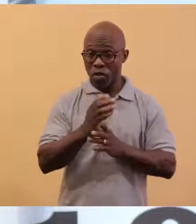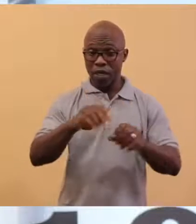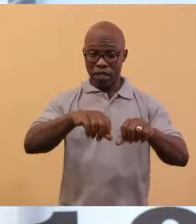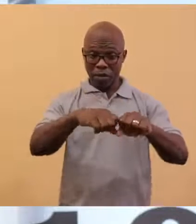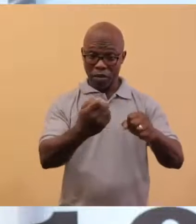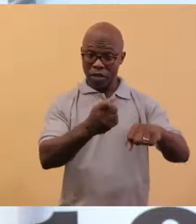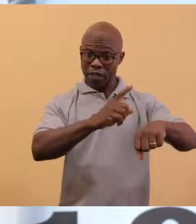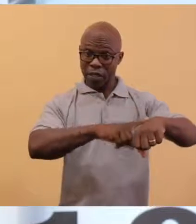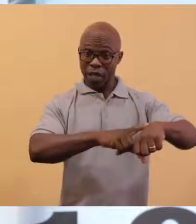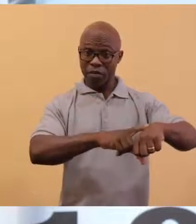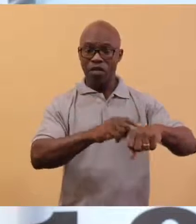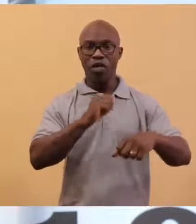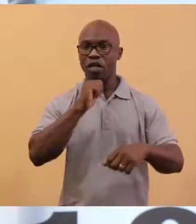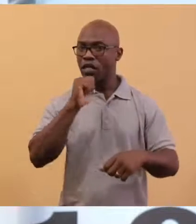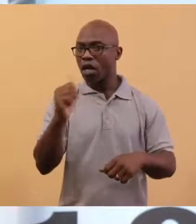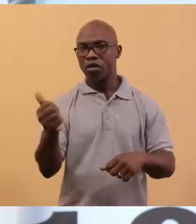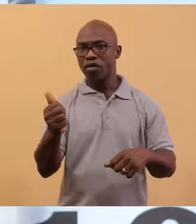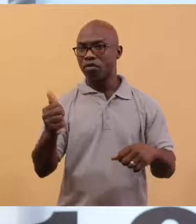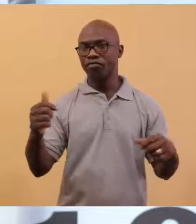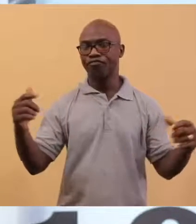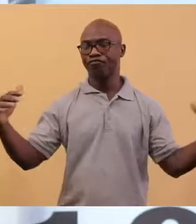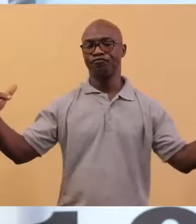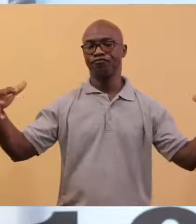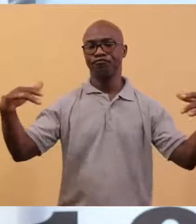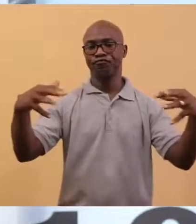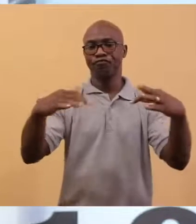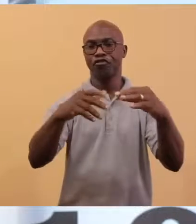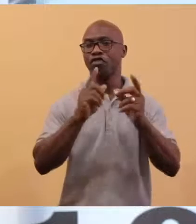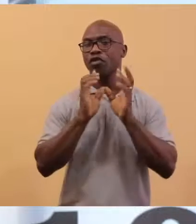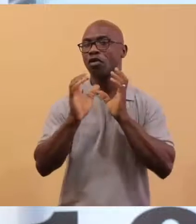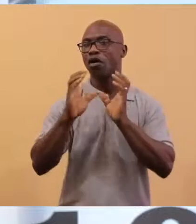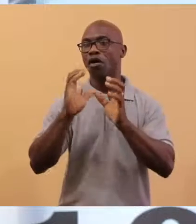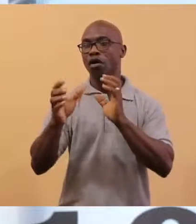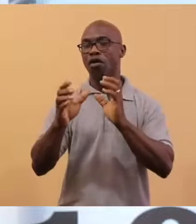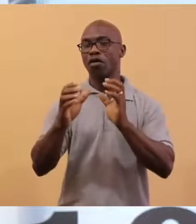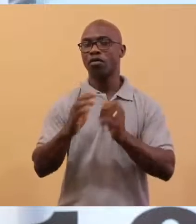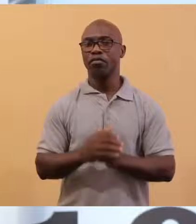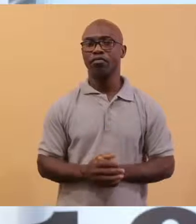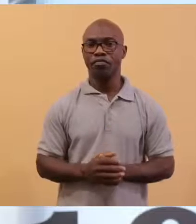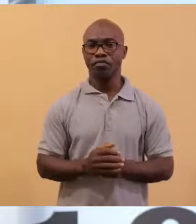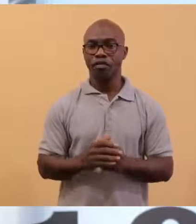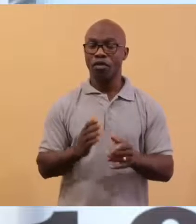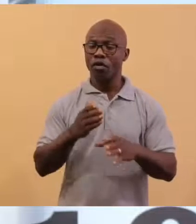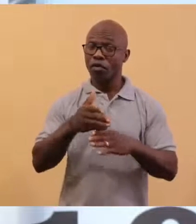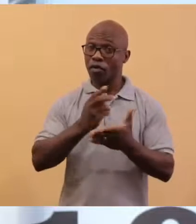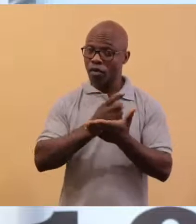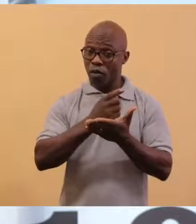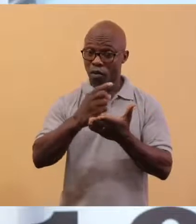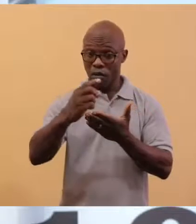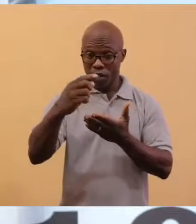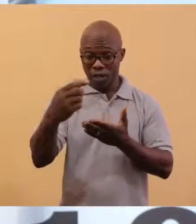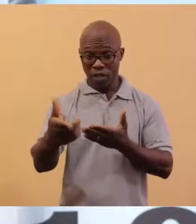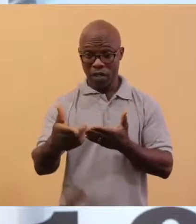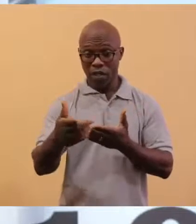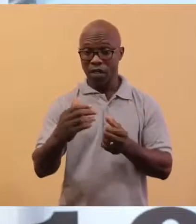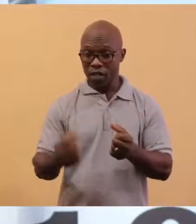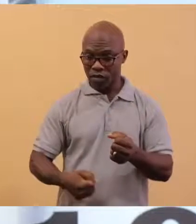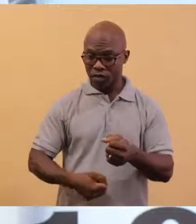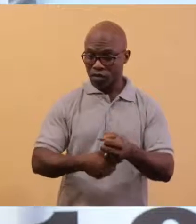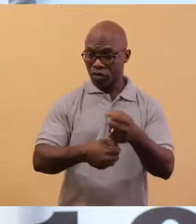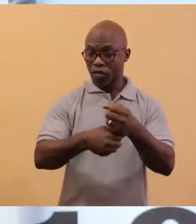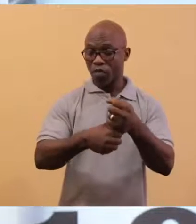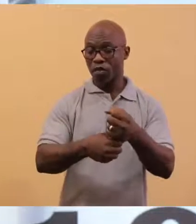breaks, they will not be allowed to congregate with their friends. Over the weekend, please support